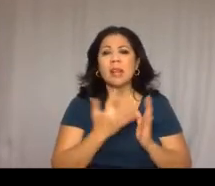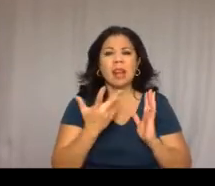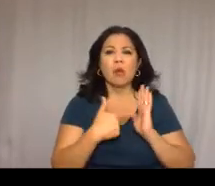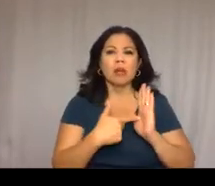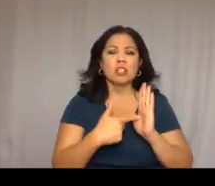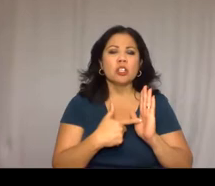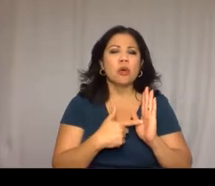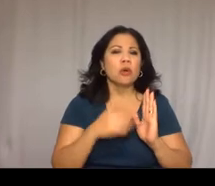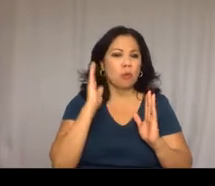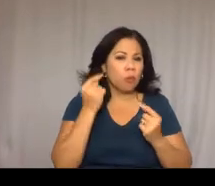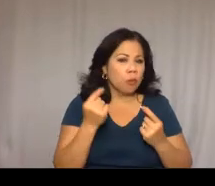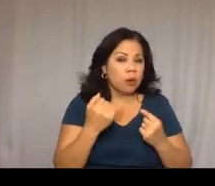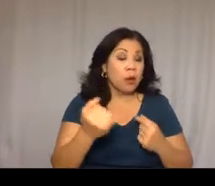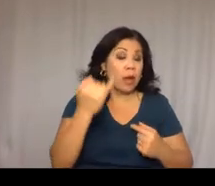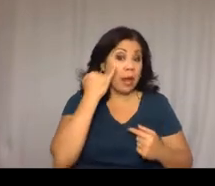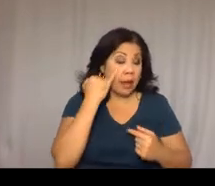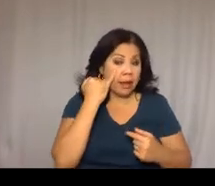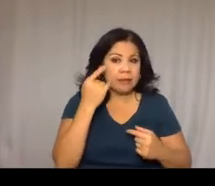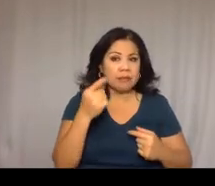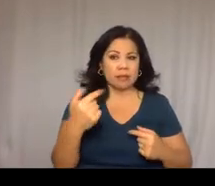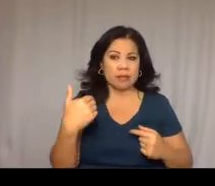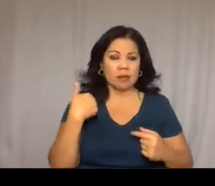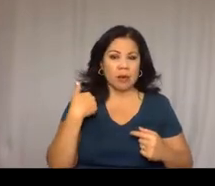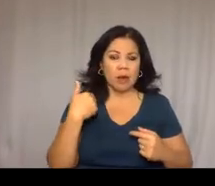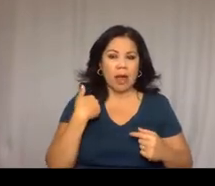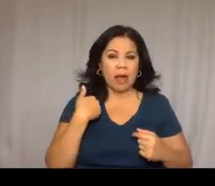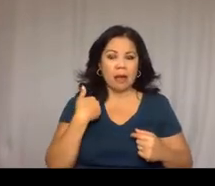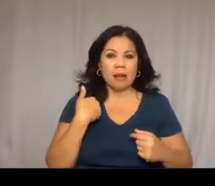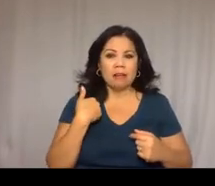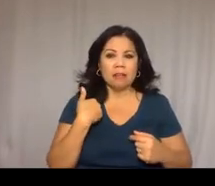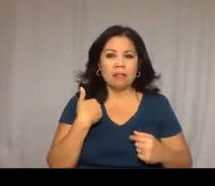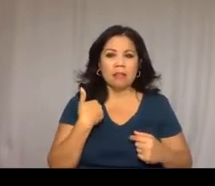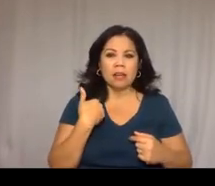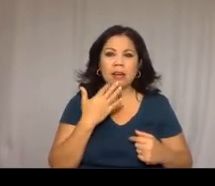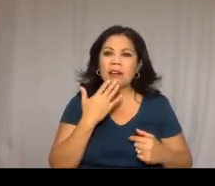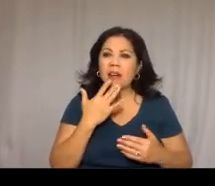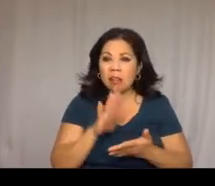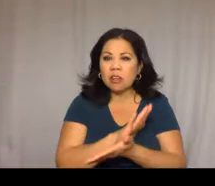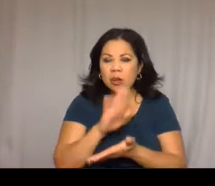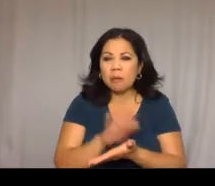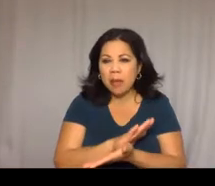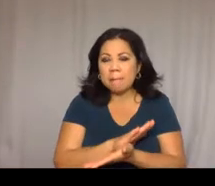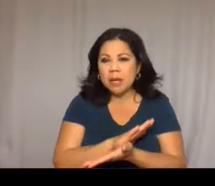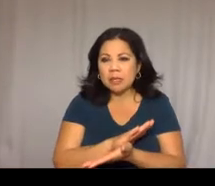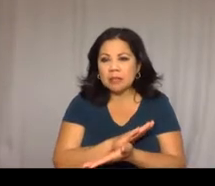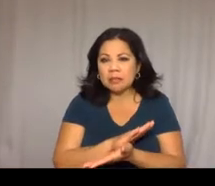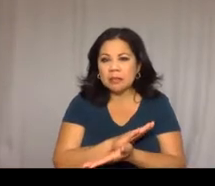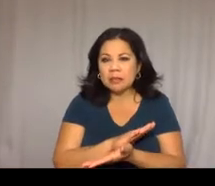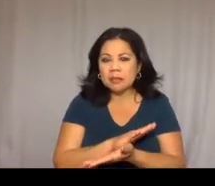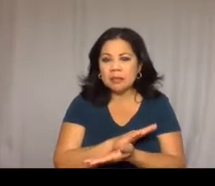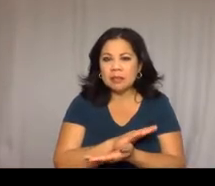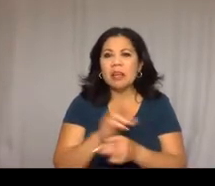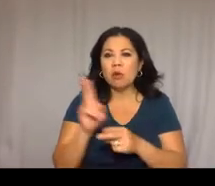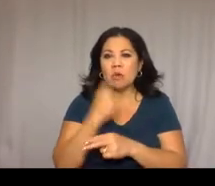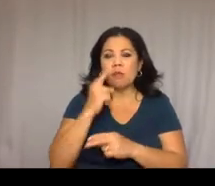you what we're going to do if you do have a piece of paper. Let's see. If you do have a piece of paper that can be the